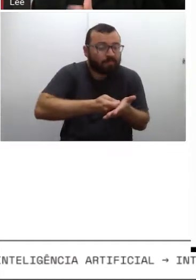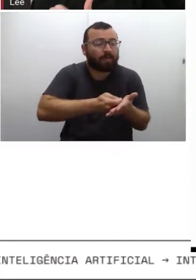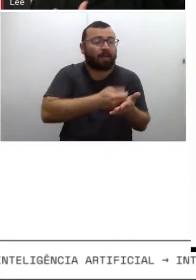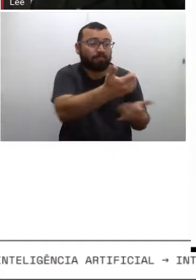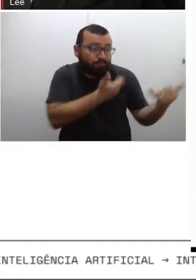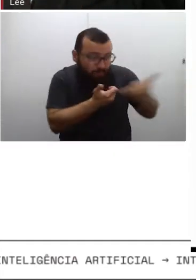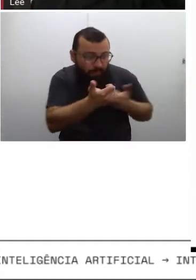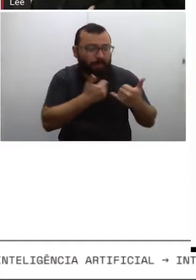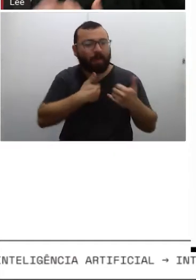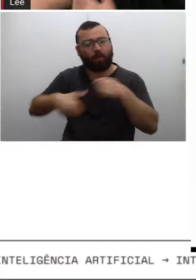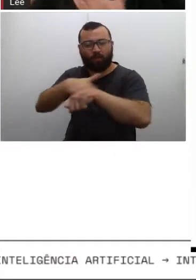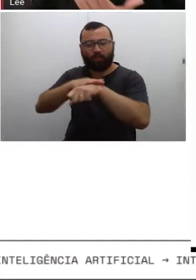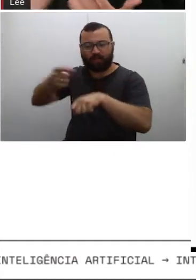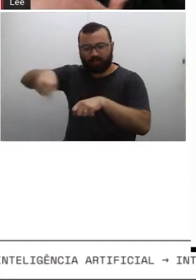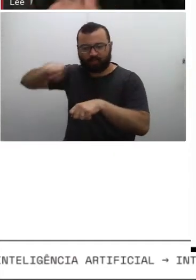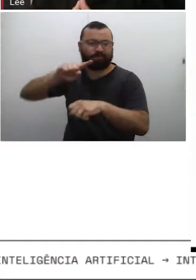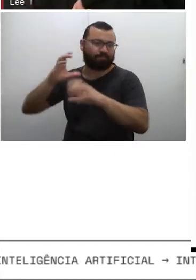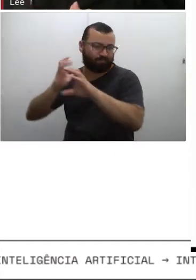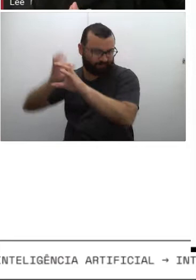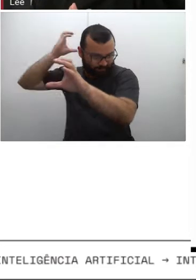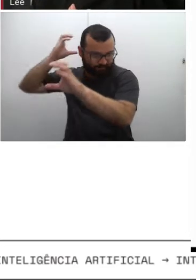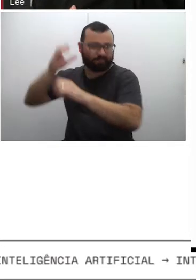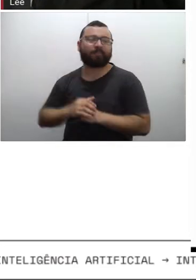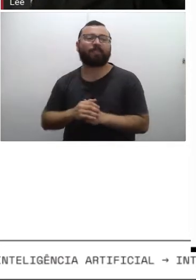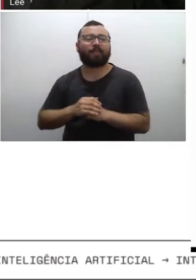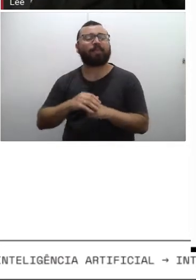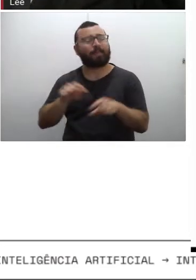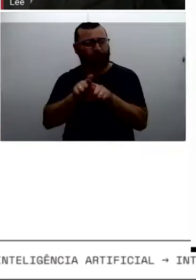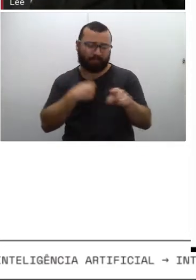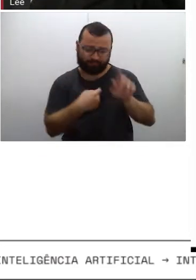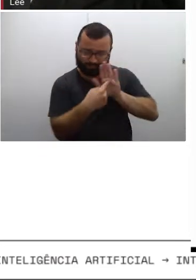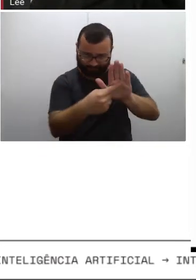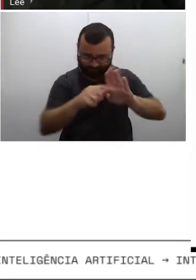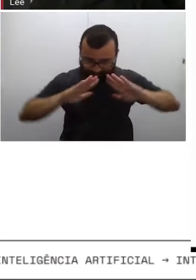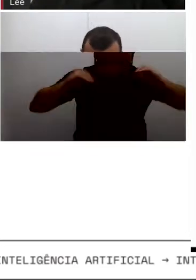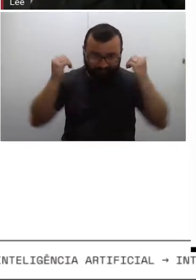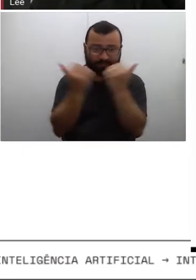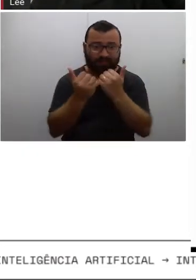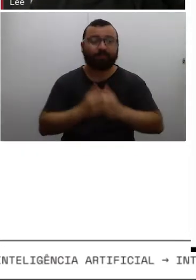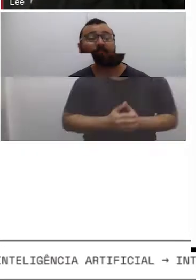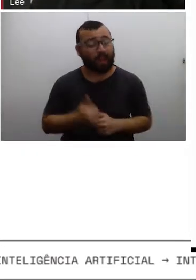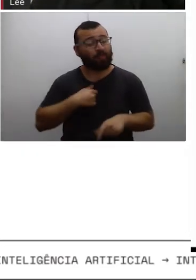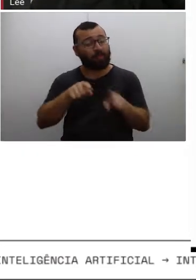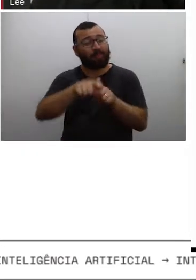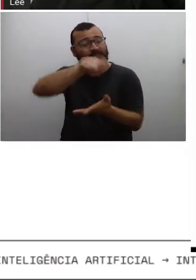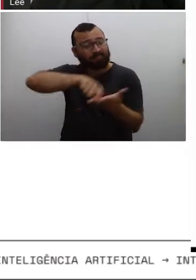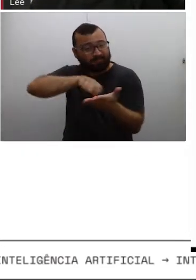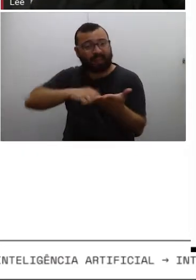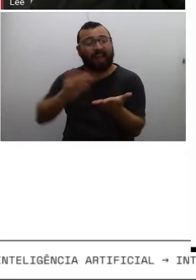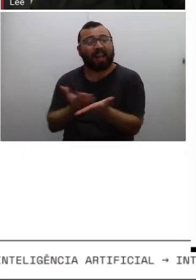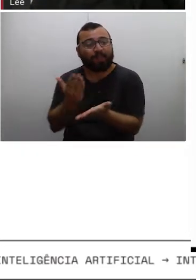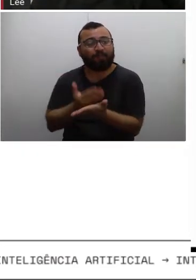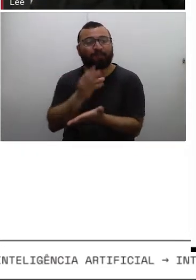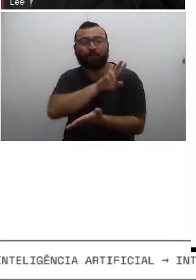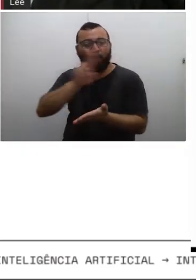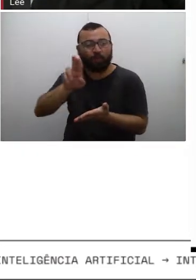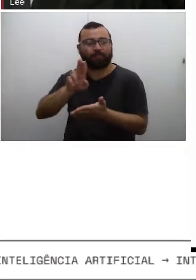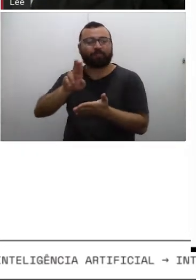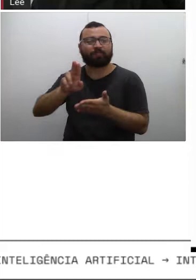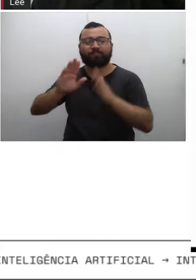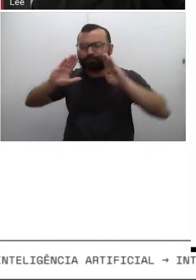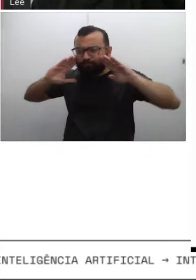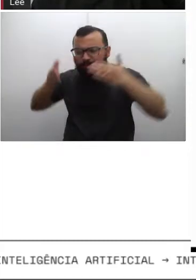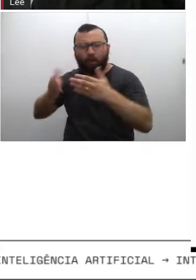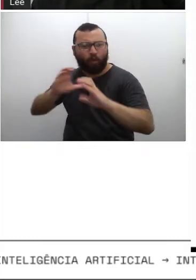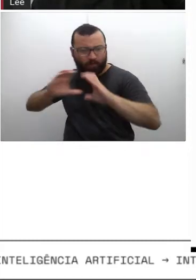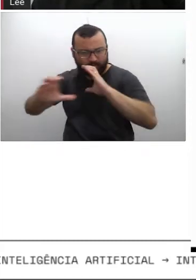team. And I present a lot on conferences. I'm also actually the writer of the book, The Definitive Guide to Conversational AI